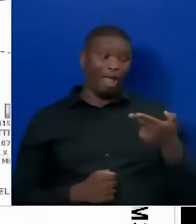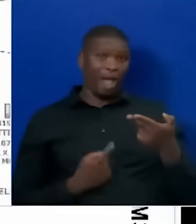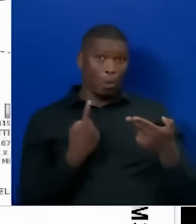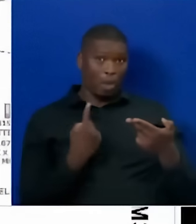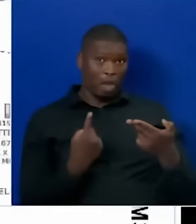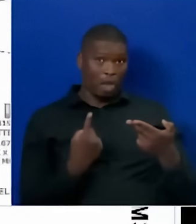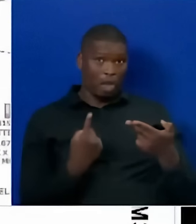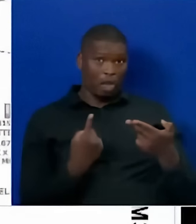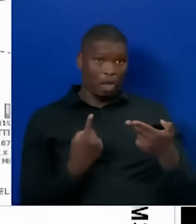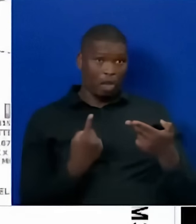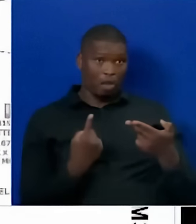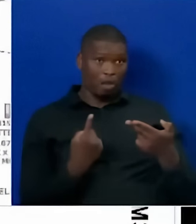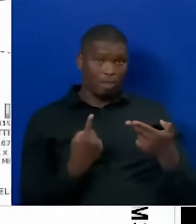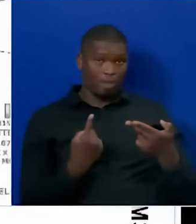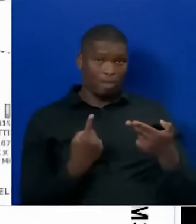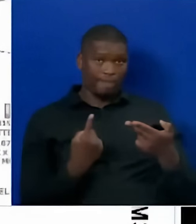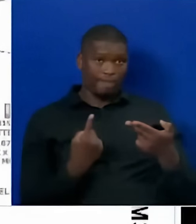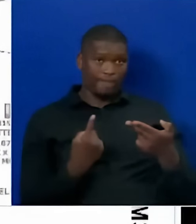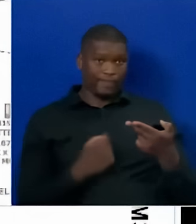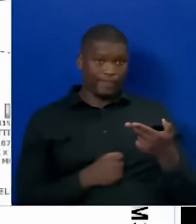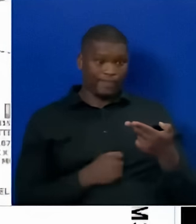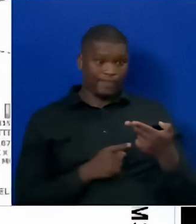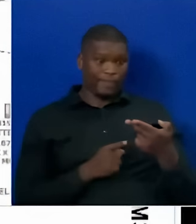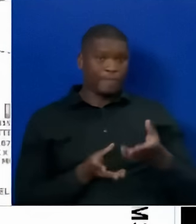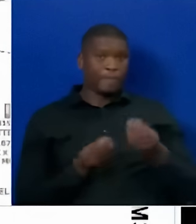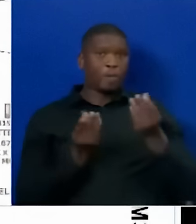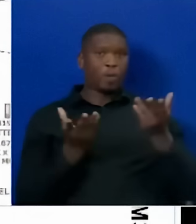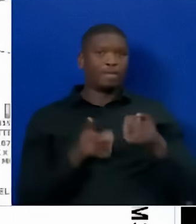which was recovered from the Bramley cases,